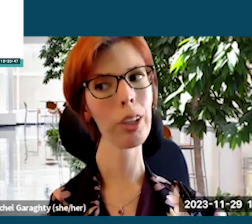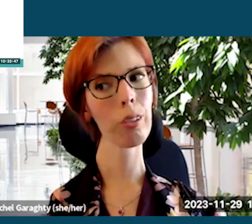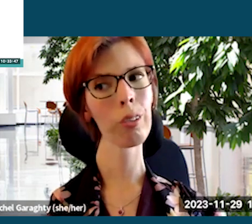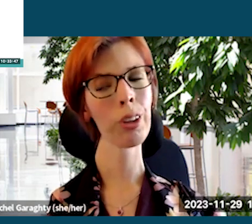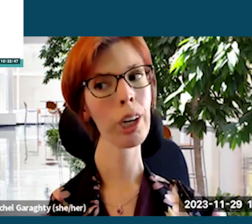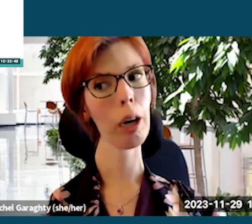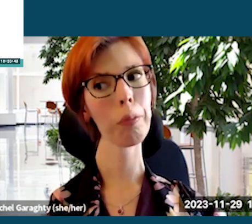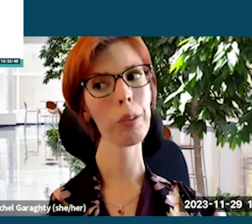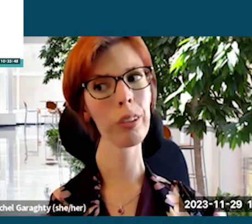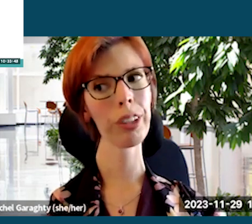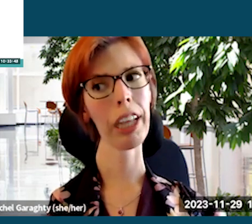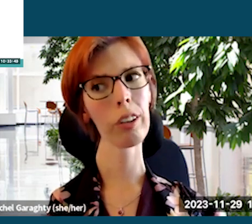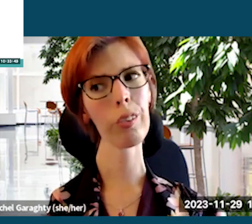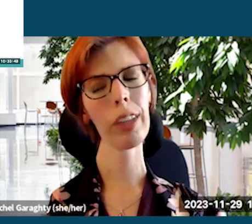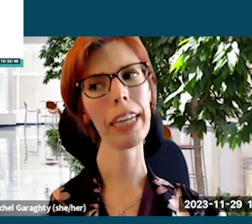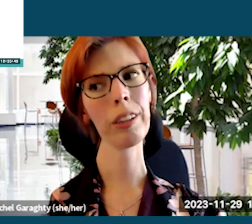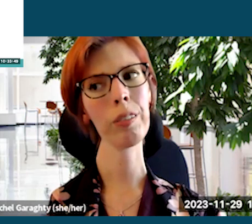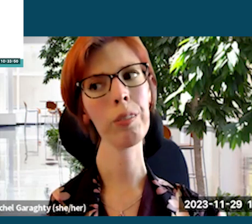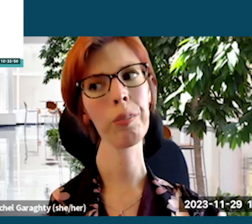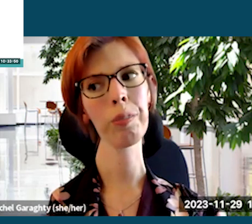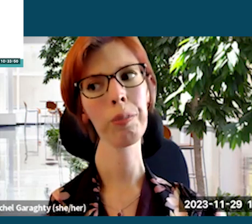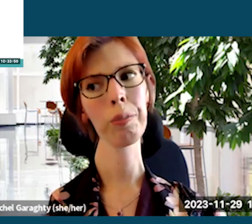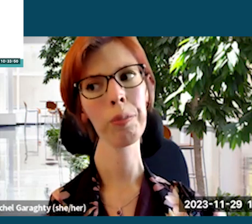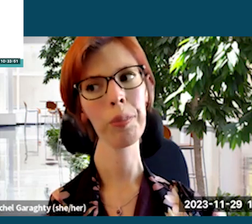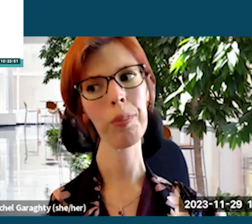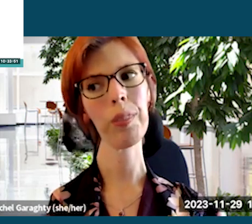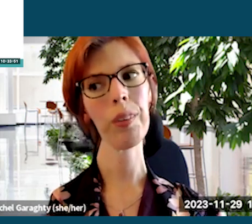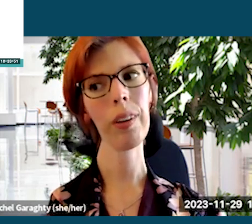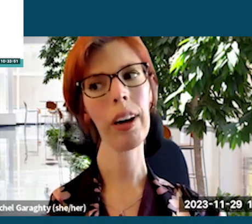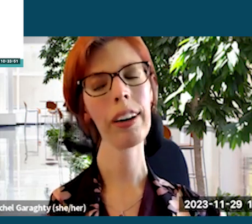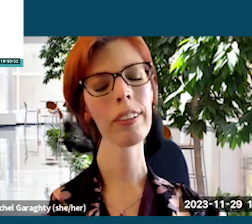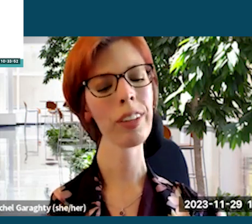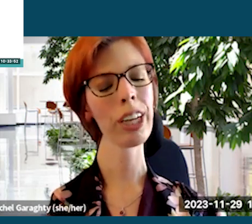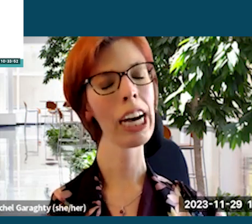All right, I'm moving to the next slide.